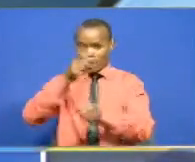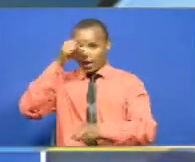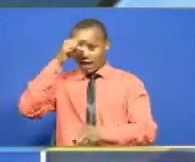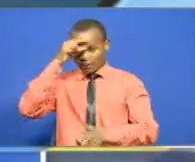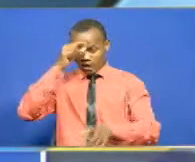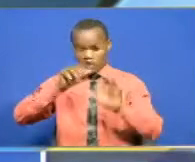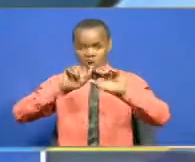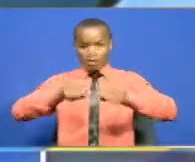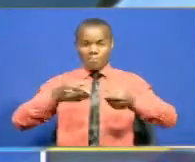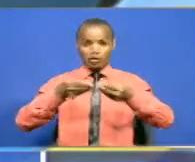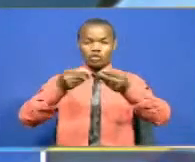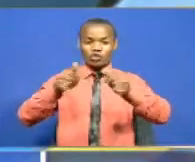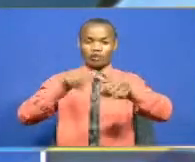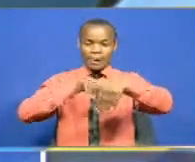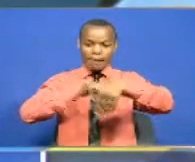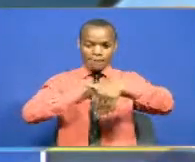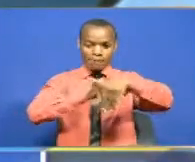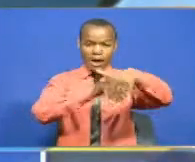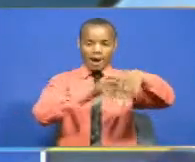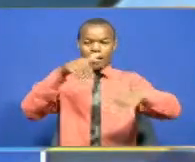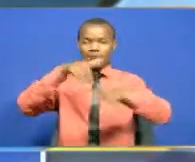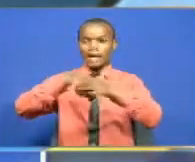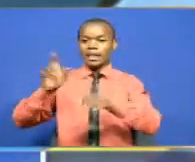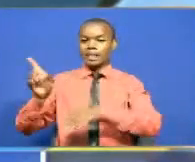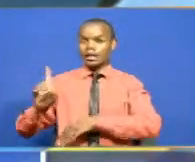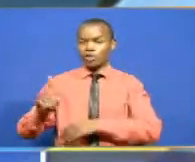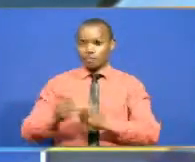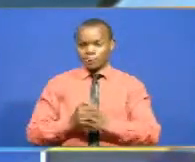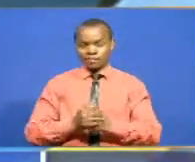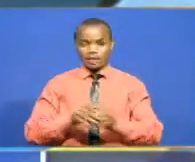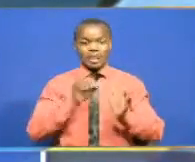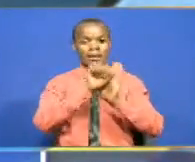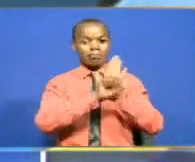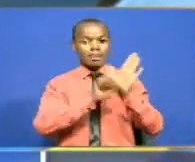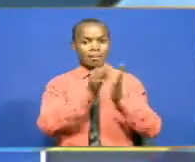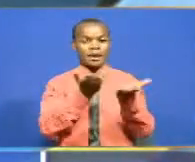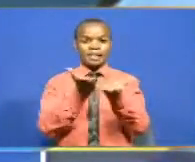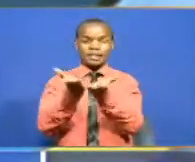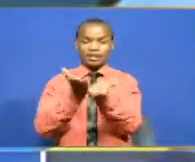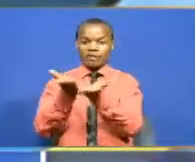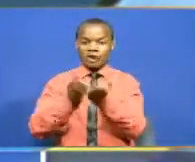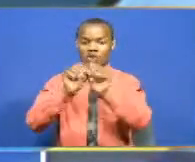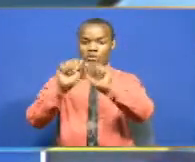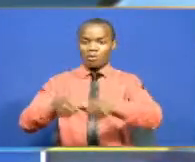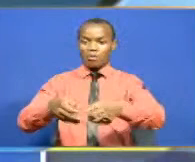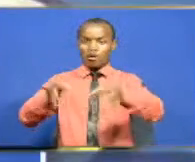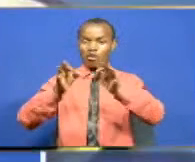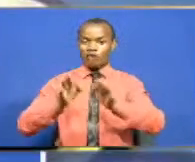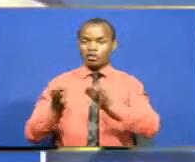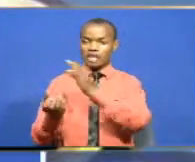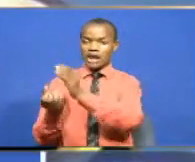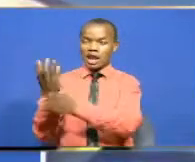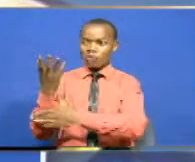traffic snarl-ups in the capital city. The modernized rail service is due to be officially launched.